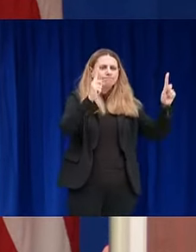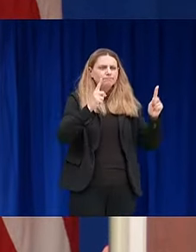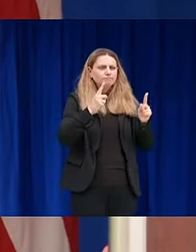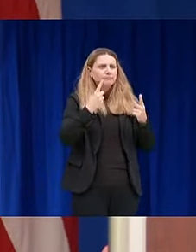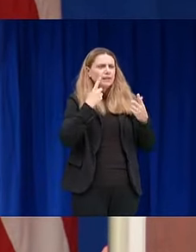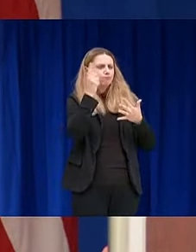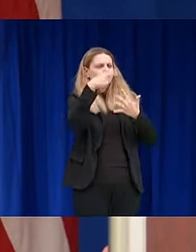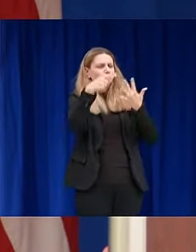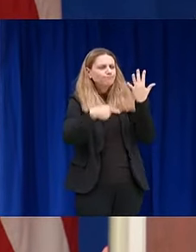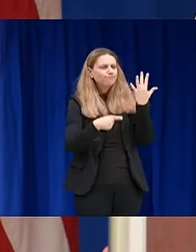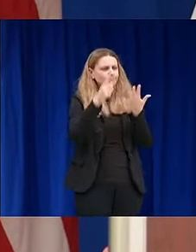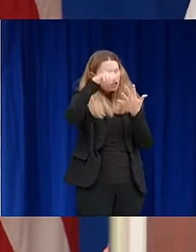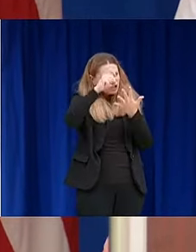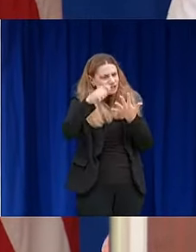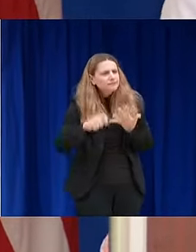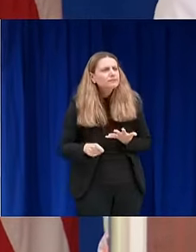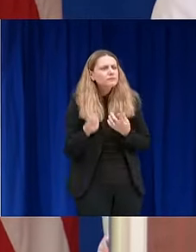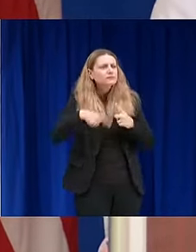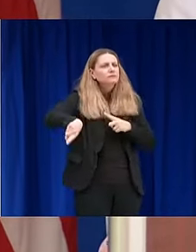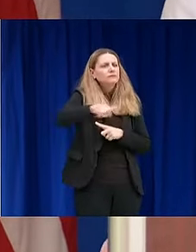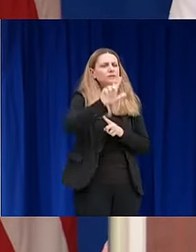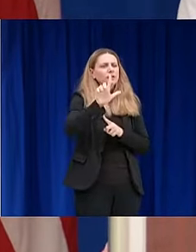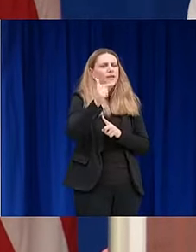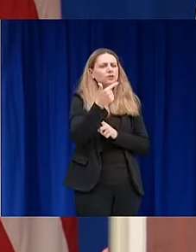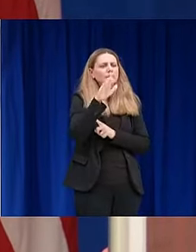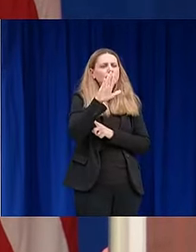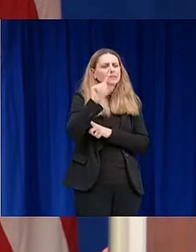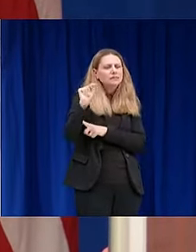LGBTQ community now and throughout history.